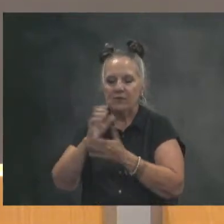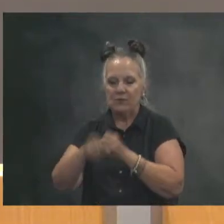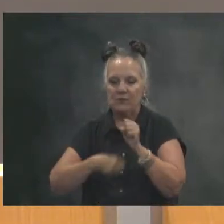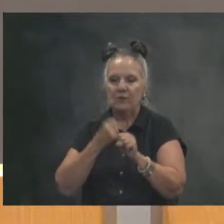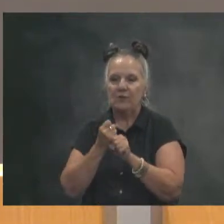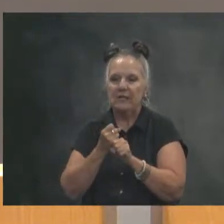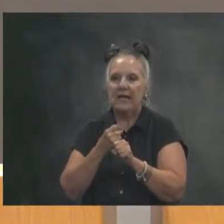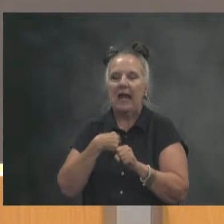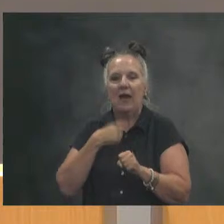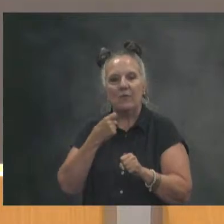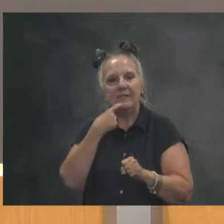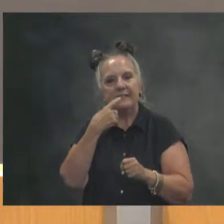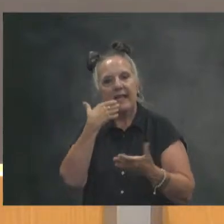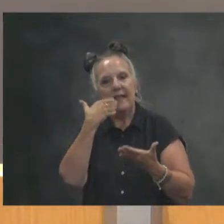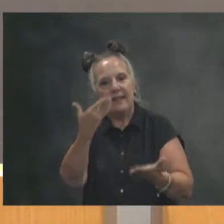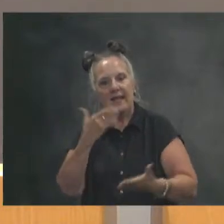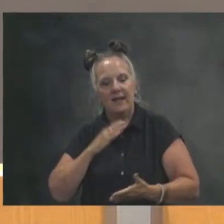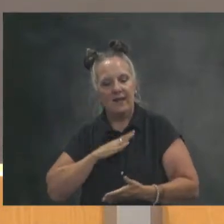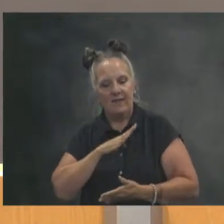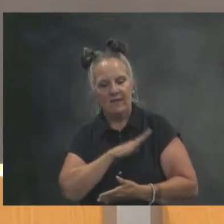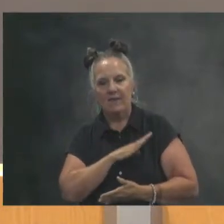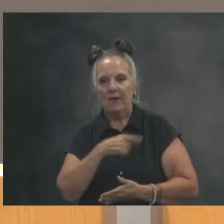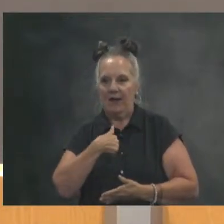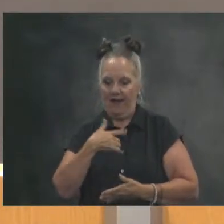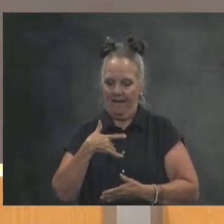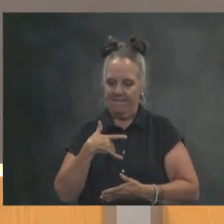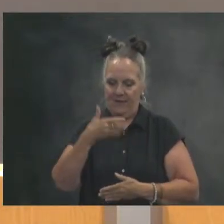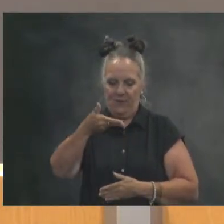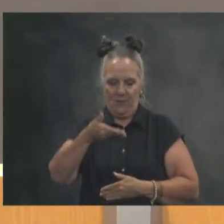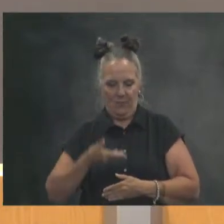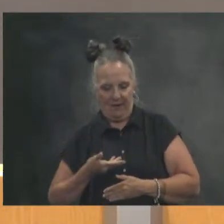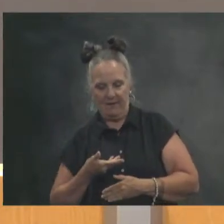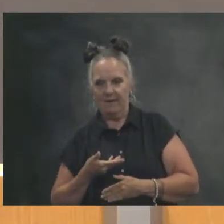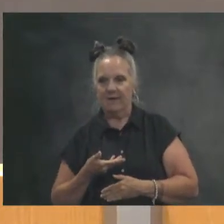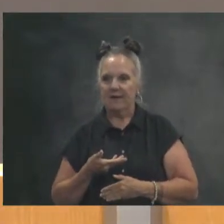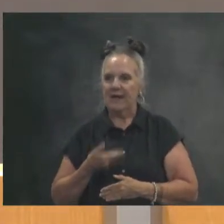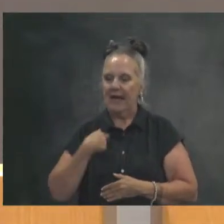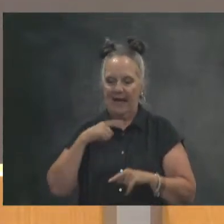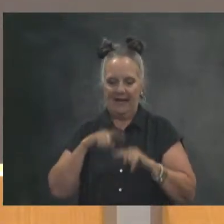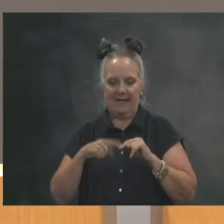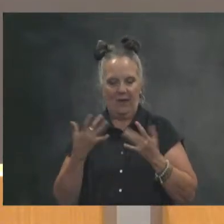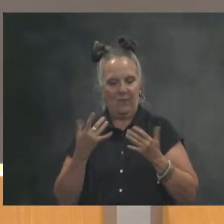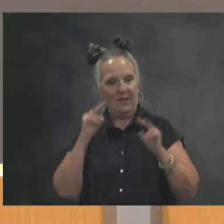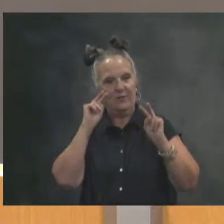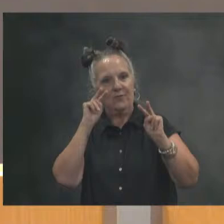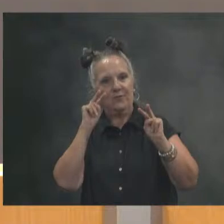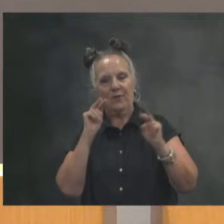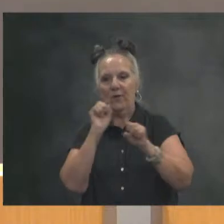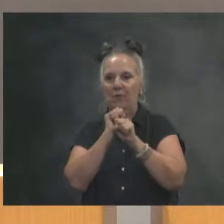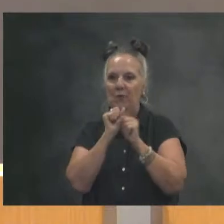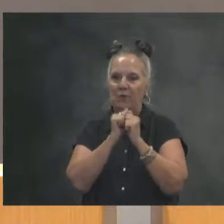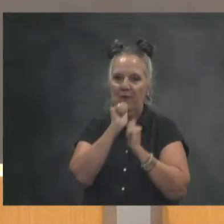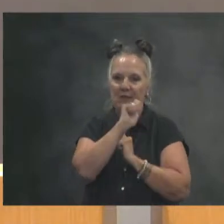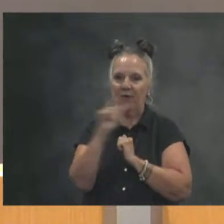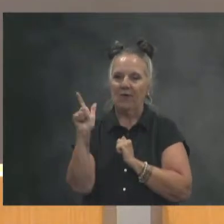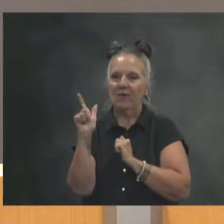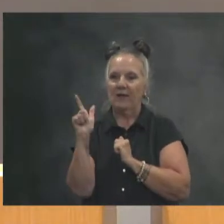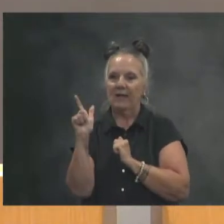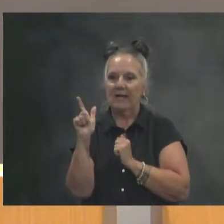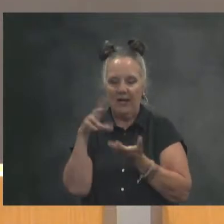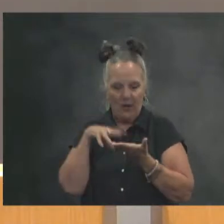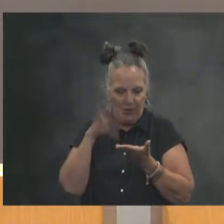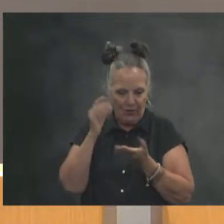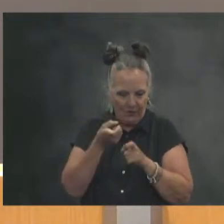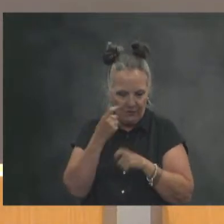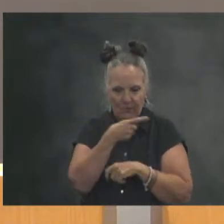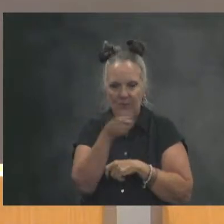extend my thanks to the board for making me feel so welcome today at my first meeting. I can't wait to work with all of you and learn from